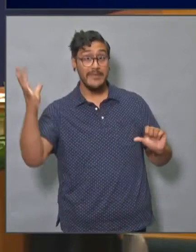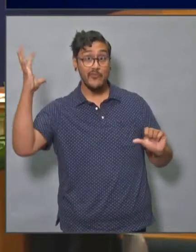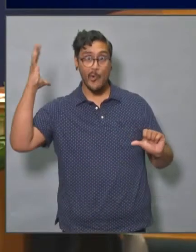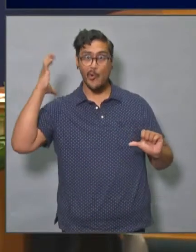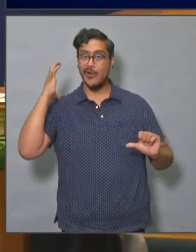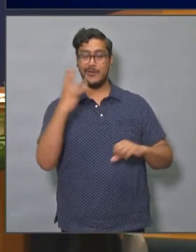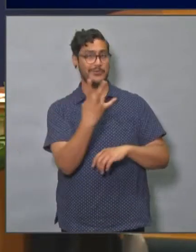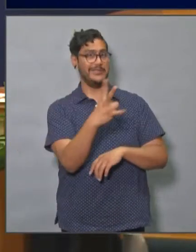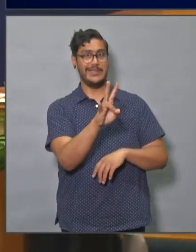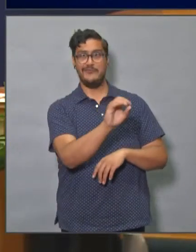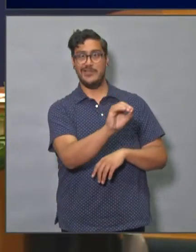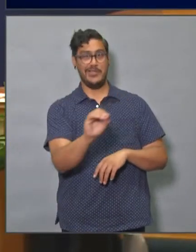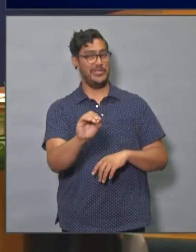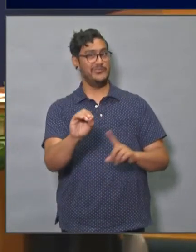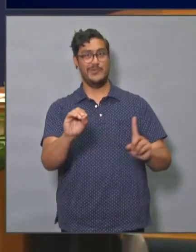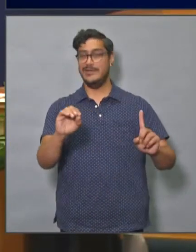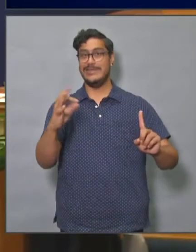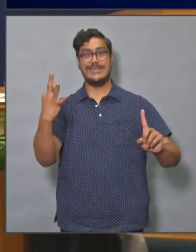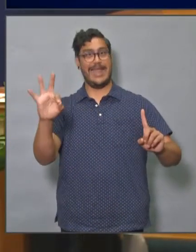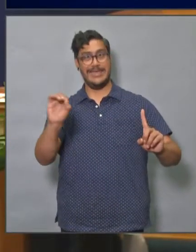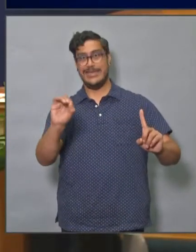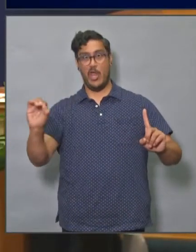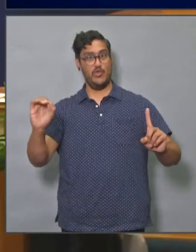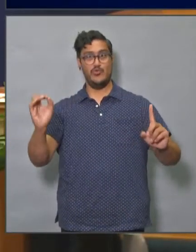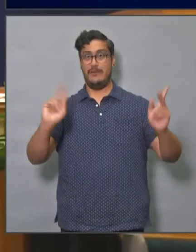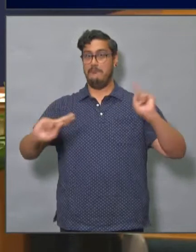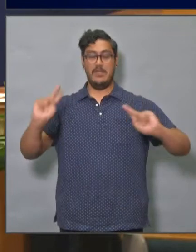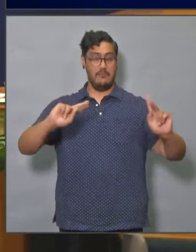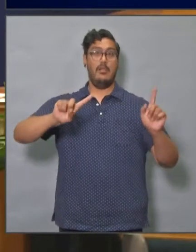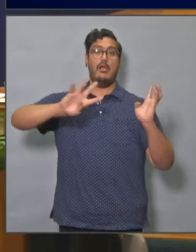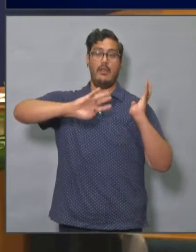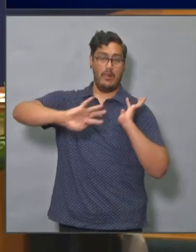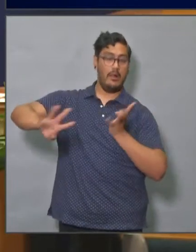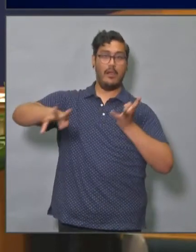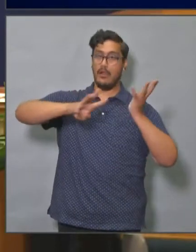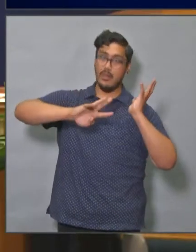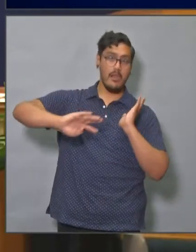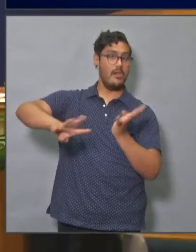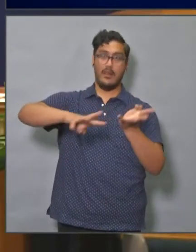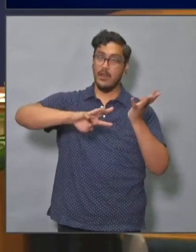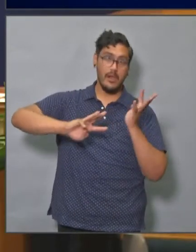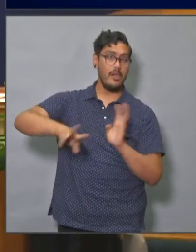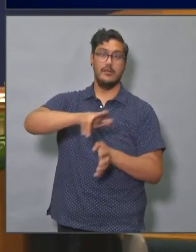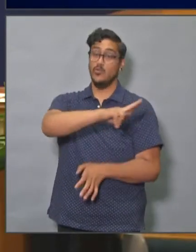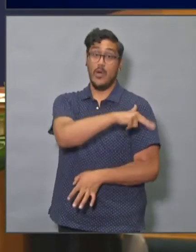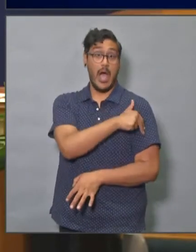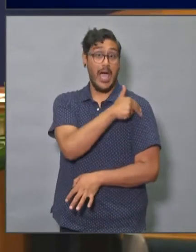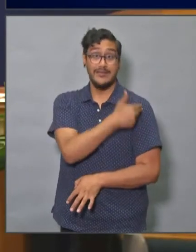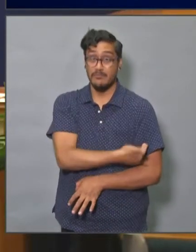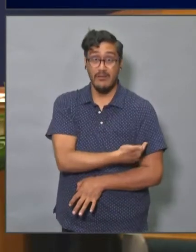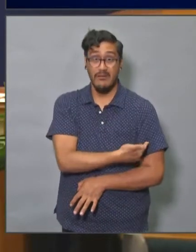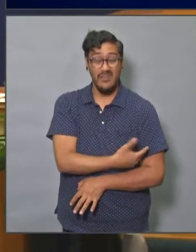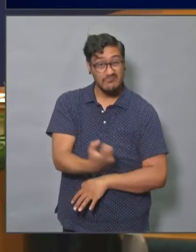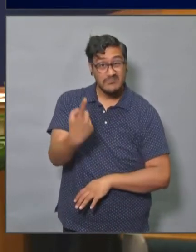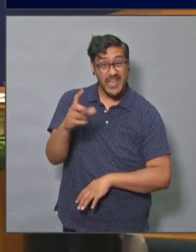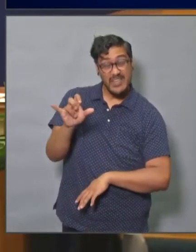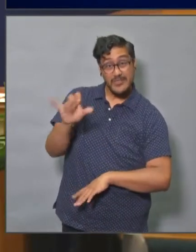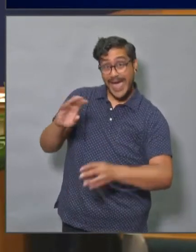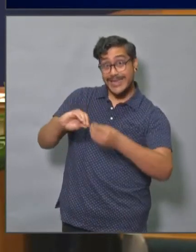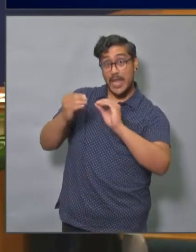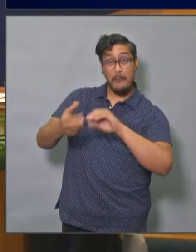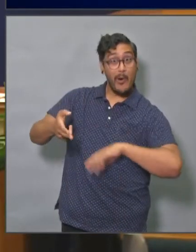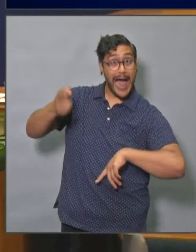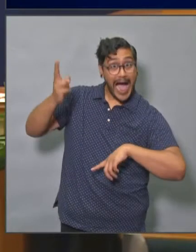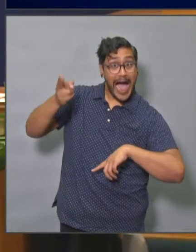between 1,700 and 1,900 people being in the hospital. And even when the hospital rates were higher, our